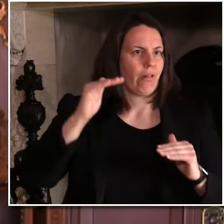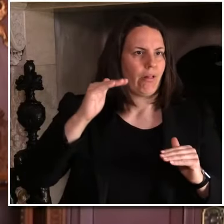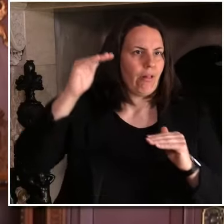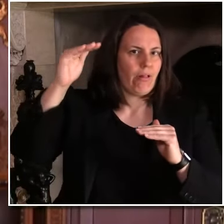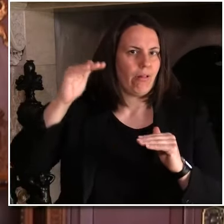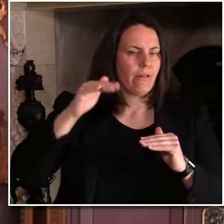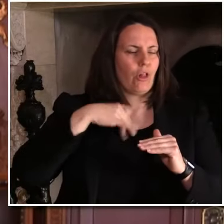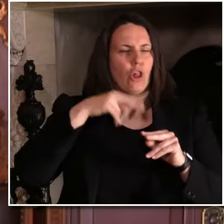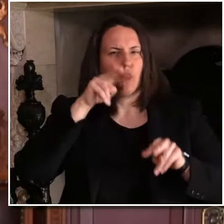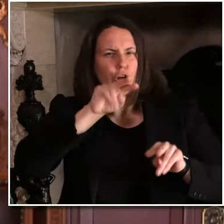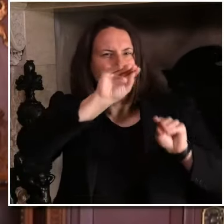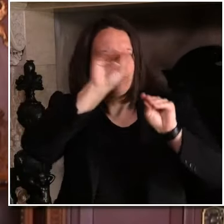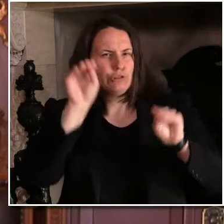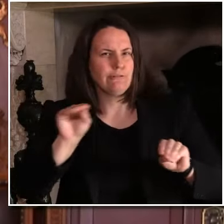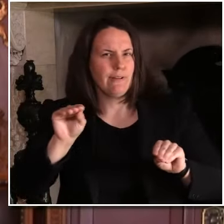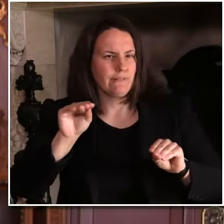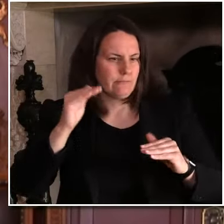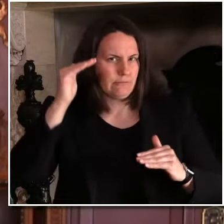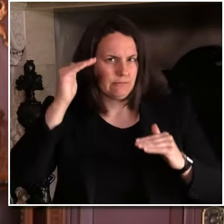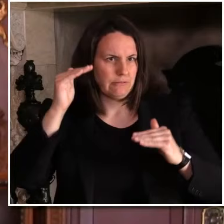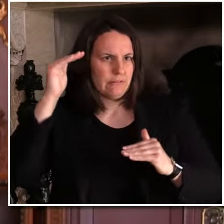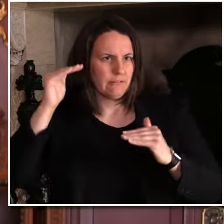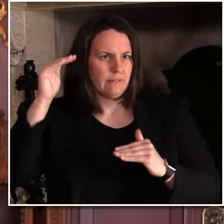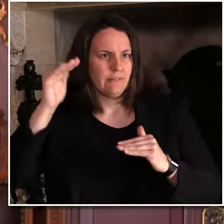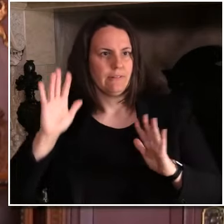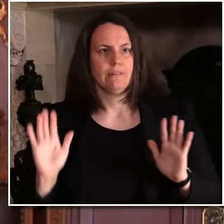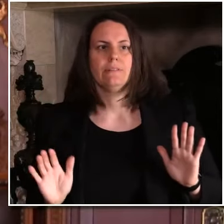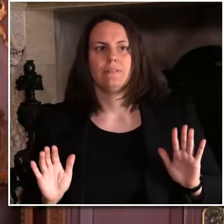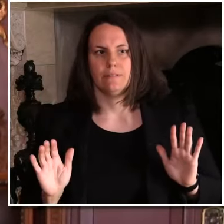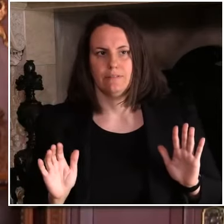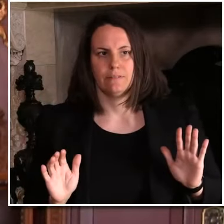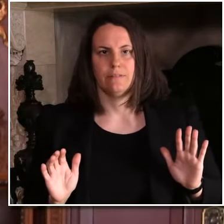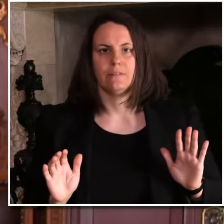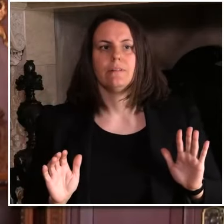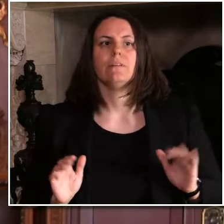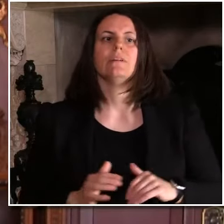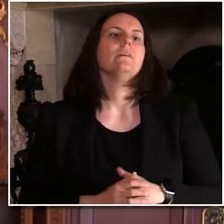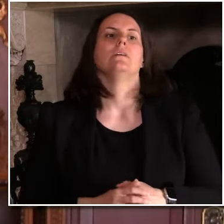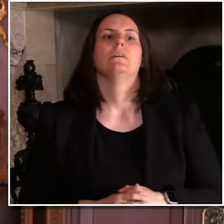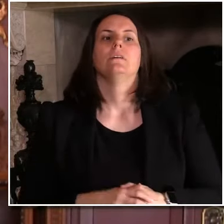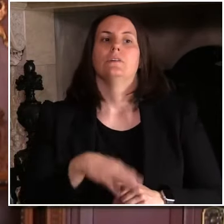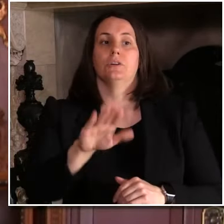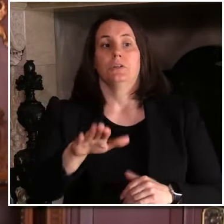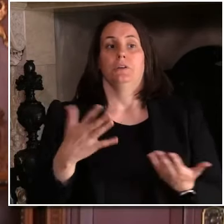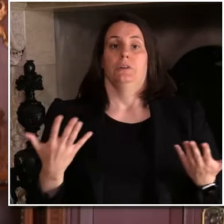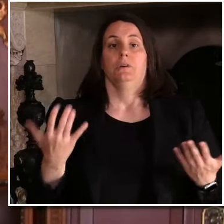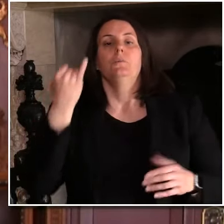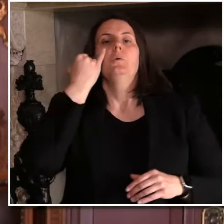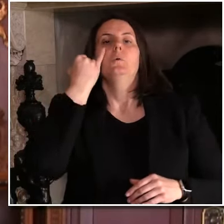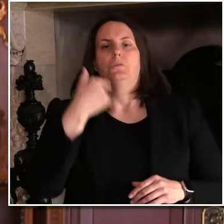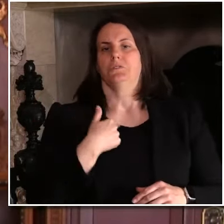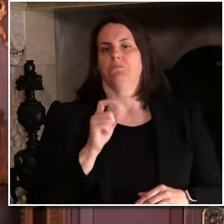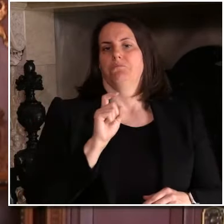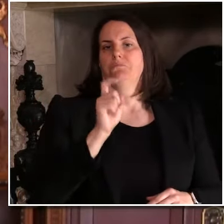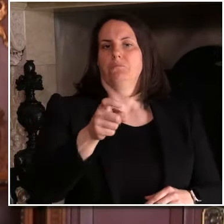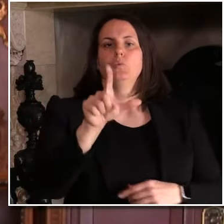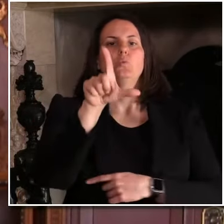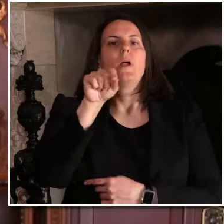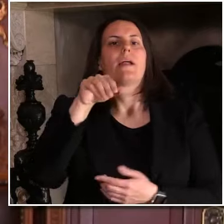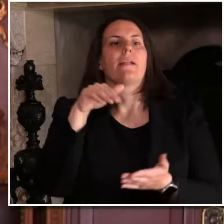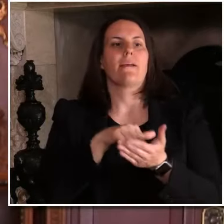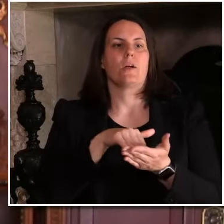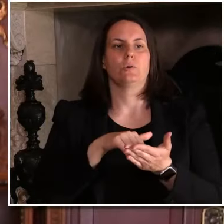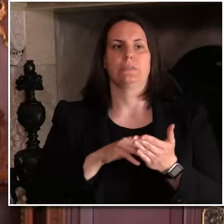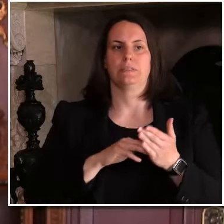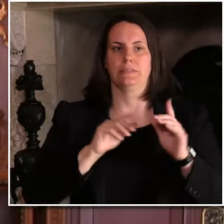stupid analogy, but if there's 20,000 tests given today and there was 13,000 tests given yesterday,